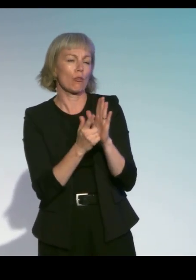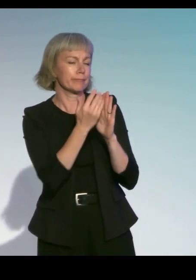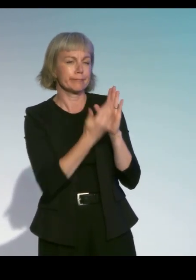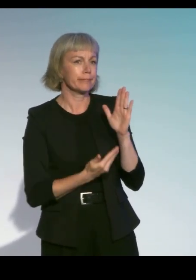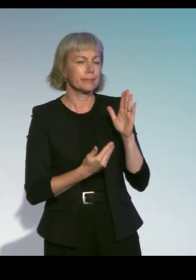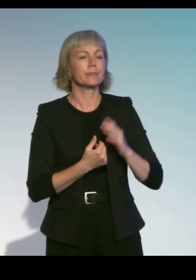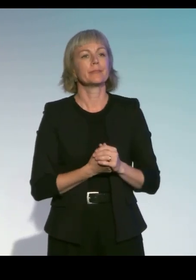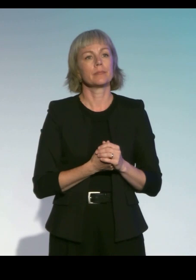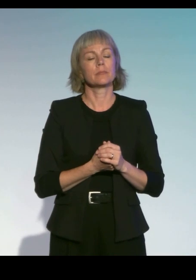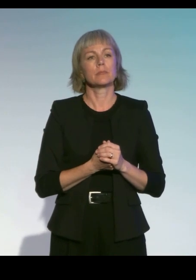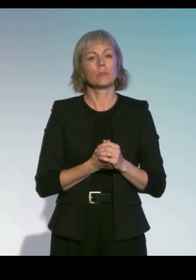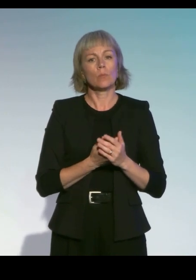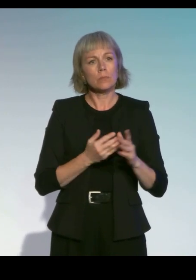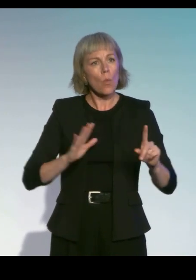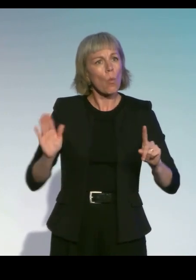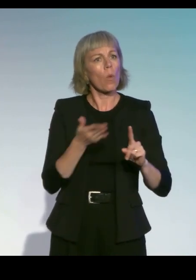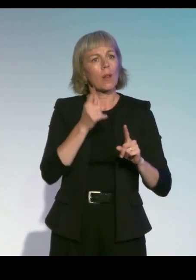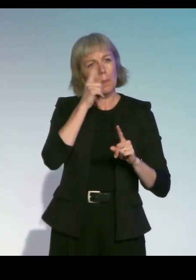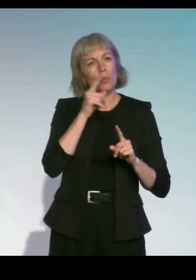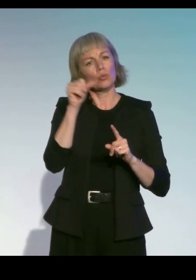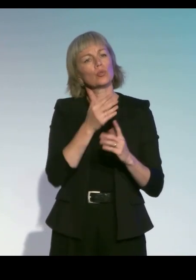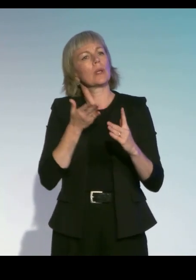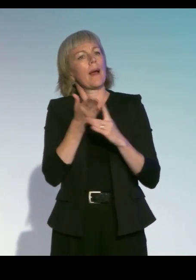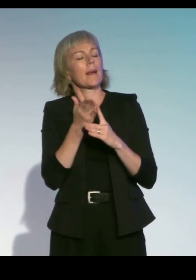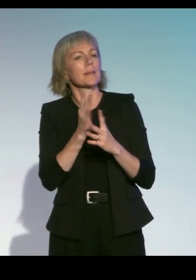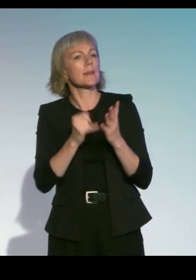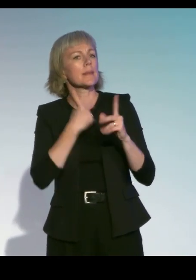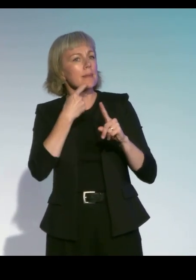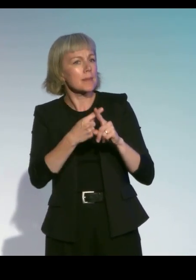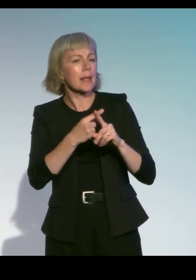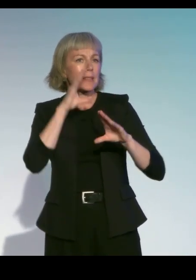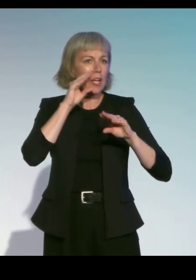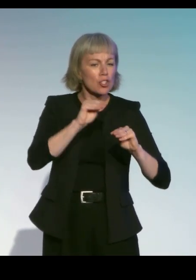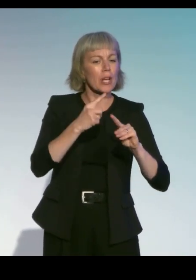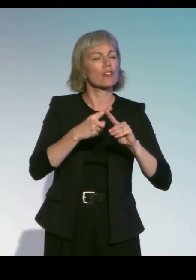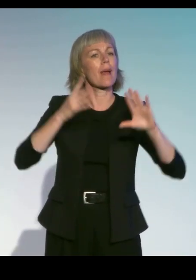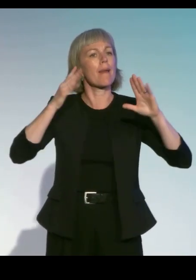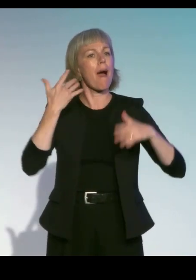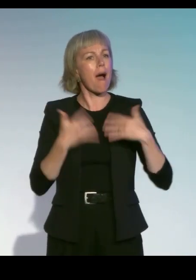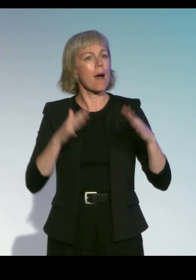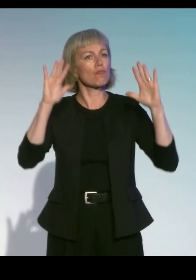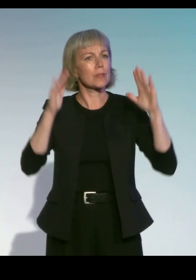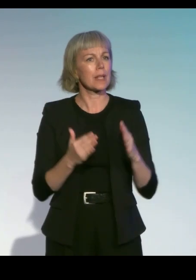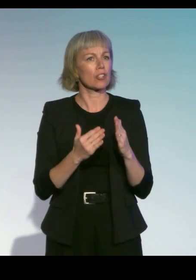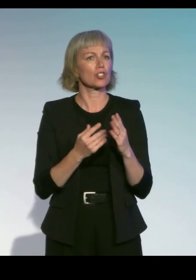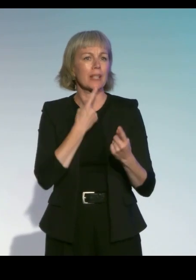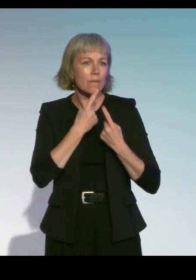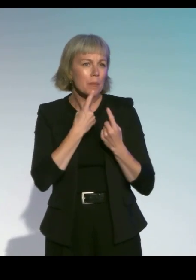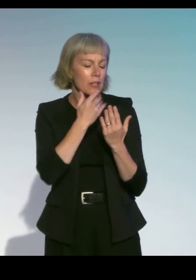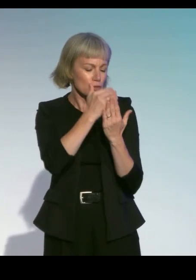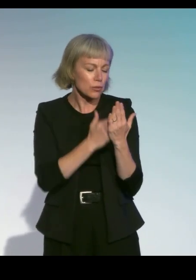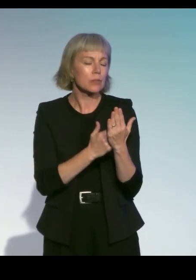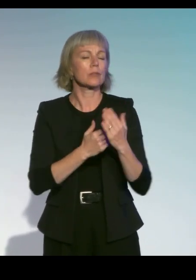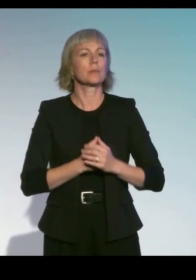hinder access to sex education, to health promotion, to safety information and harm reduction materials. They need to regulate to prevent